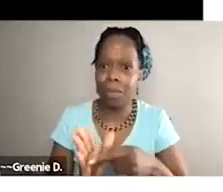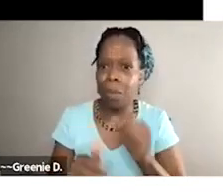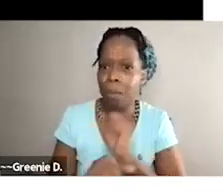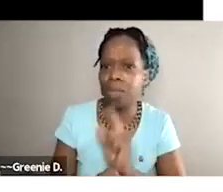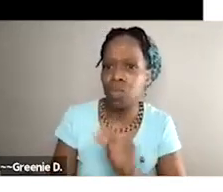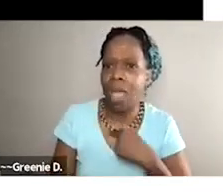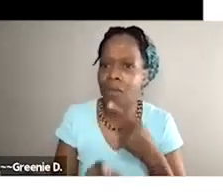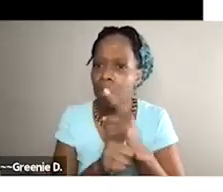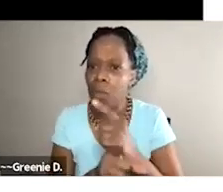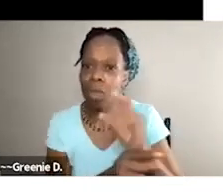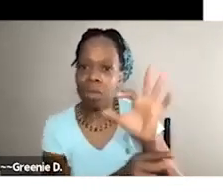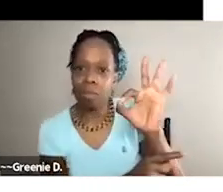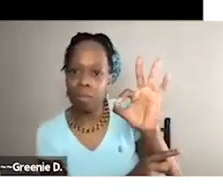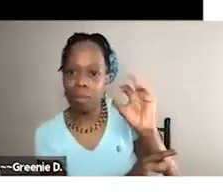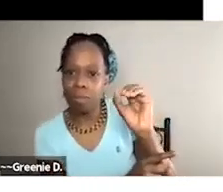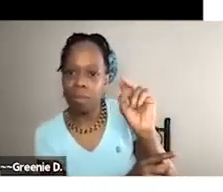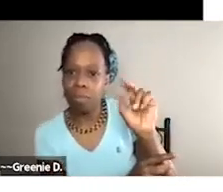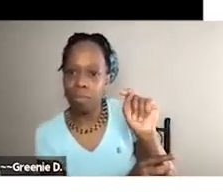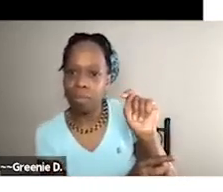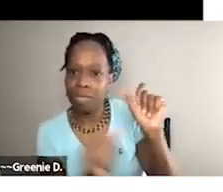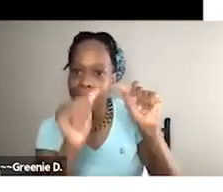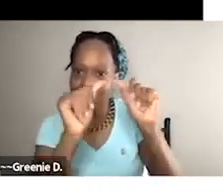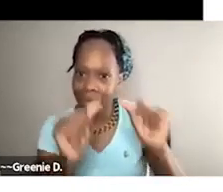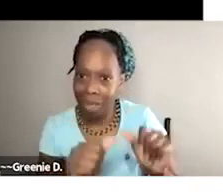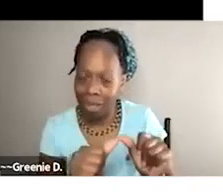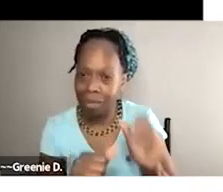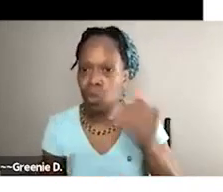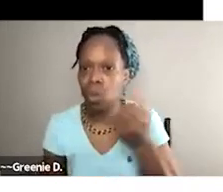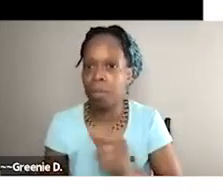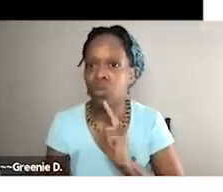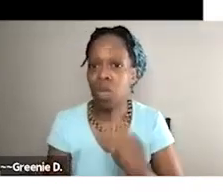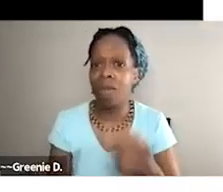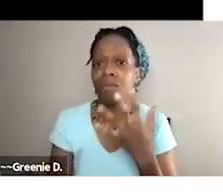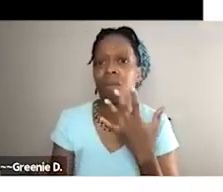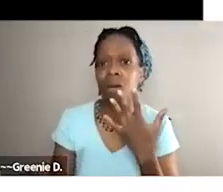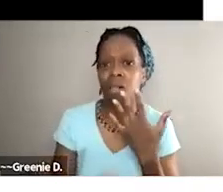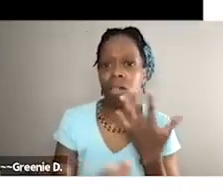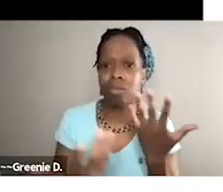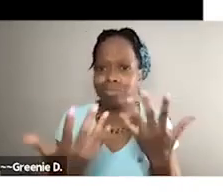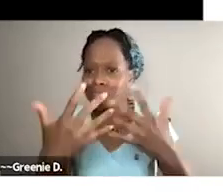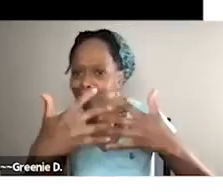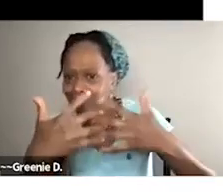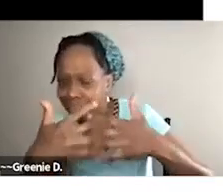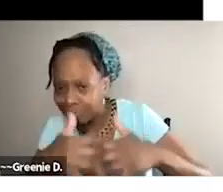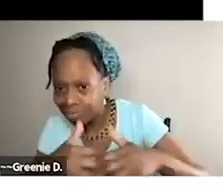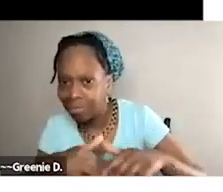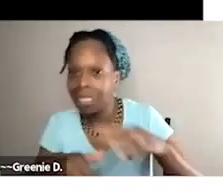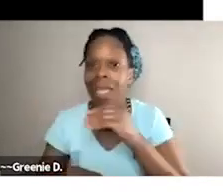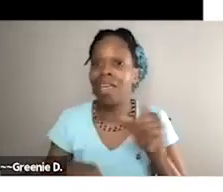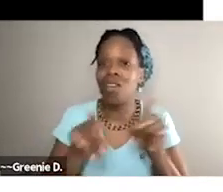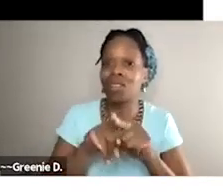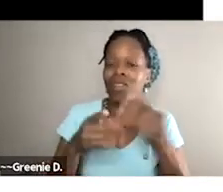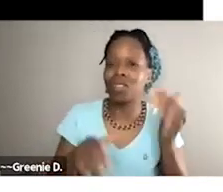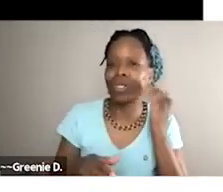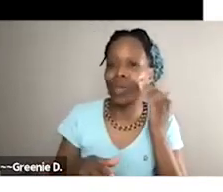the color differentiation between different pieces. You know, we also know that websites, high